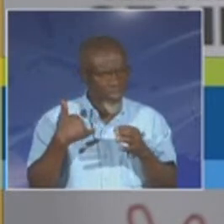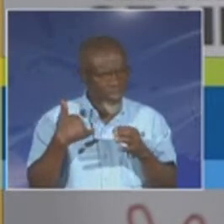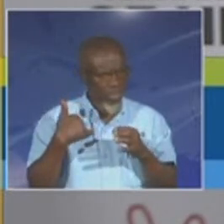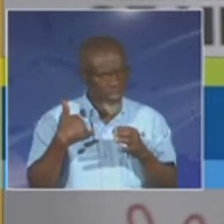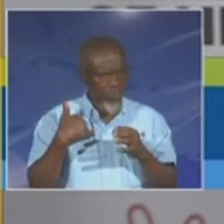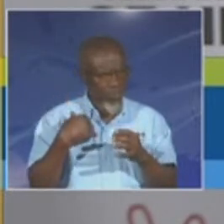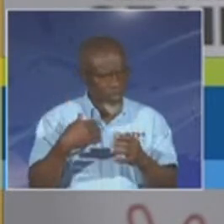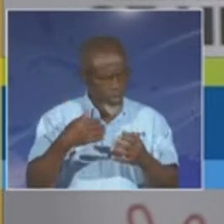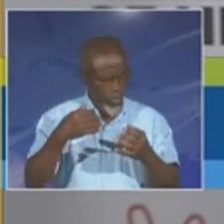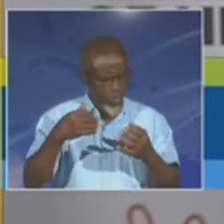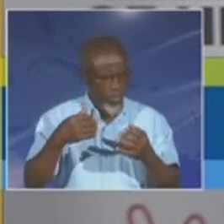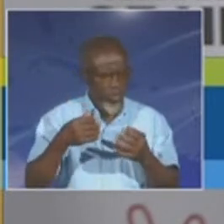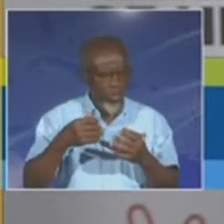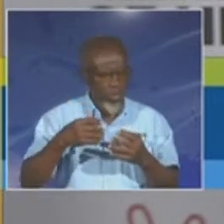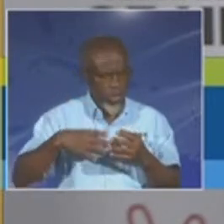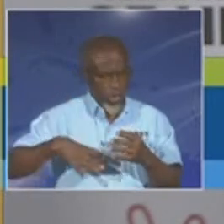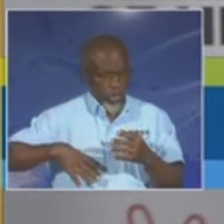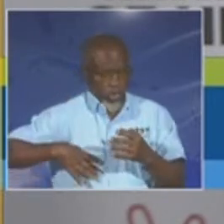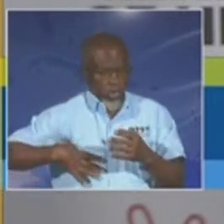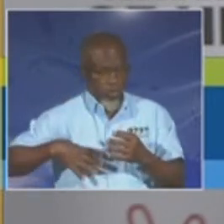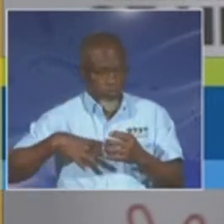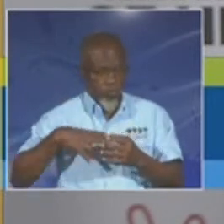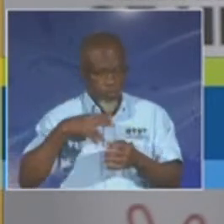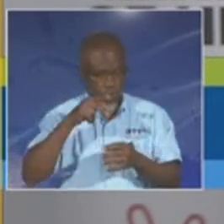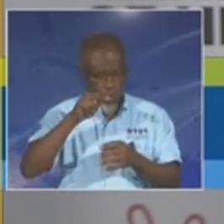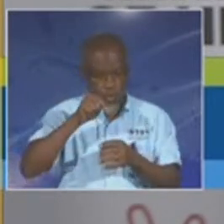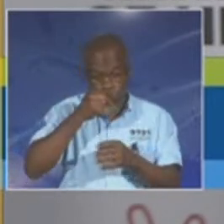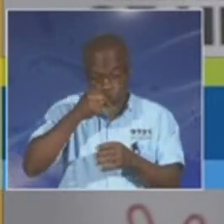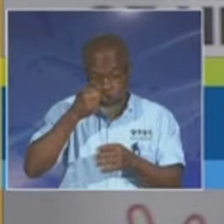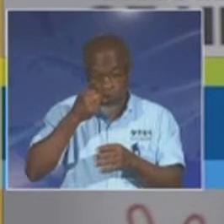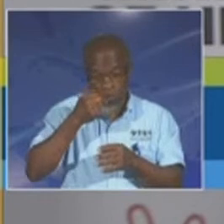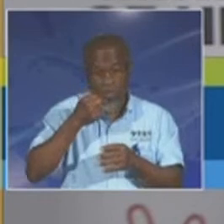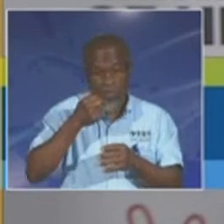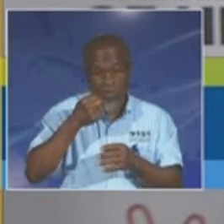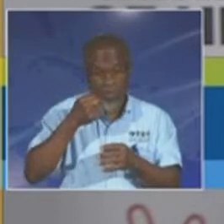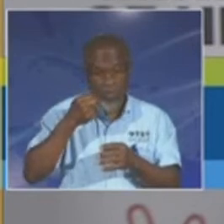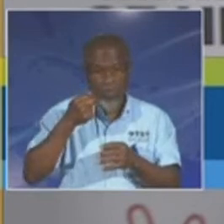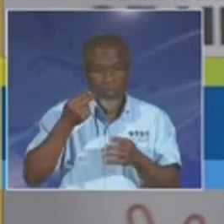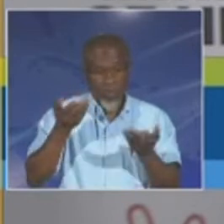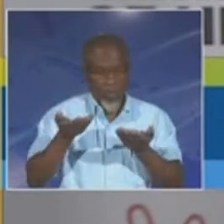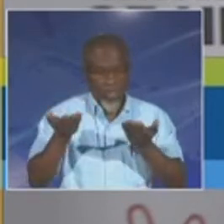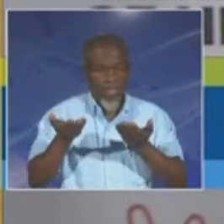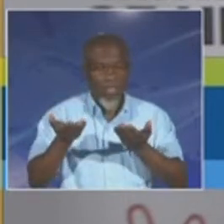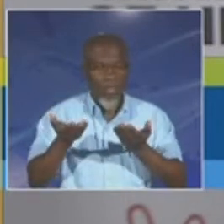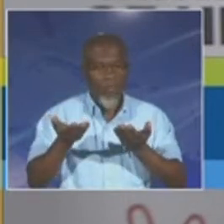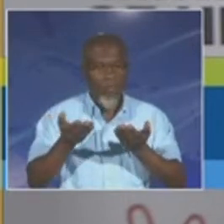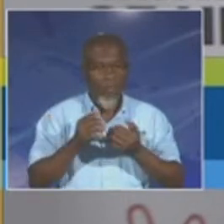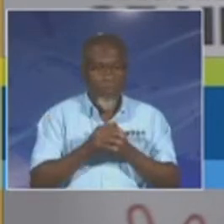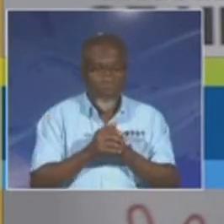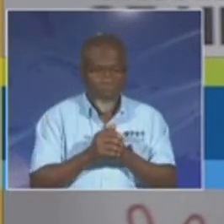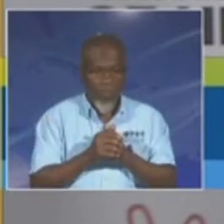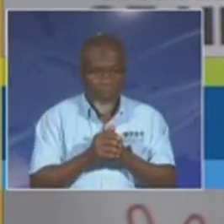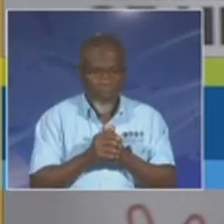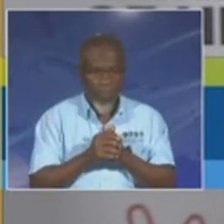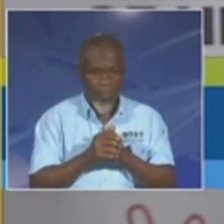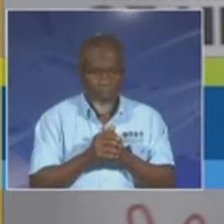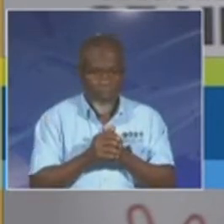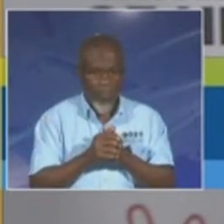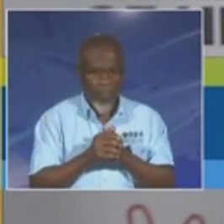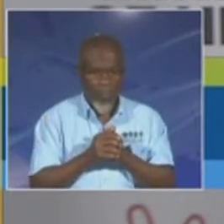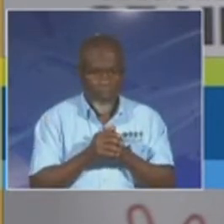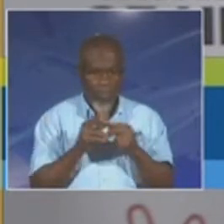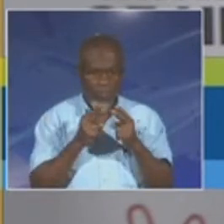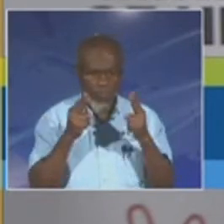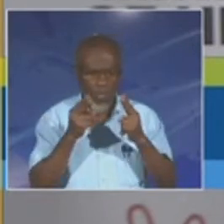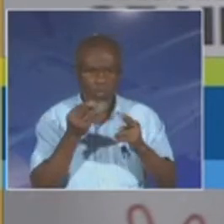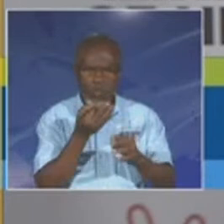of the Ministry of Health, the director of Food and Drug, other stakeholders from Ministry of Trade, etc. And a lot of recommendations may be coming out of them very soon. And